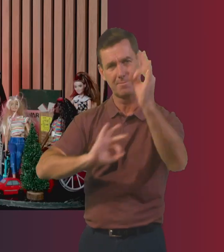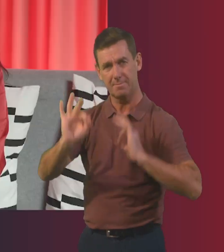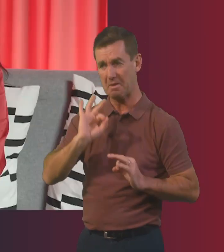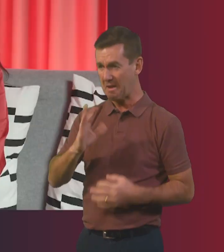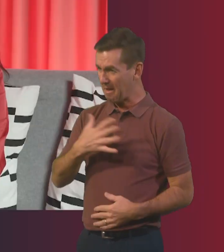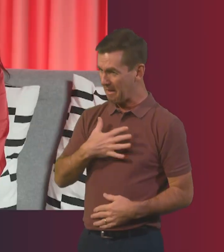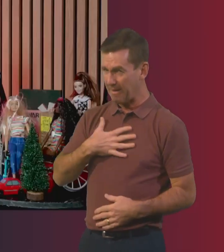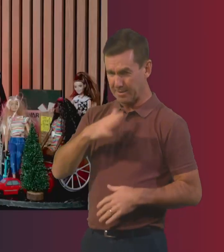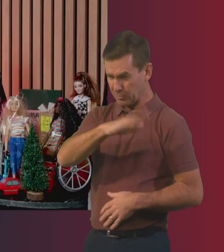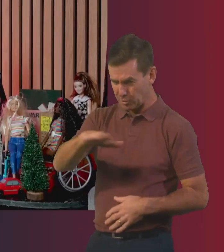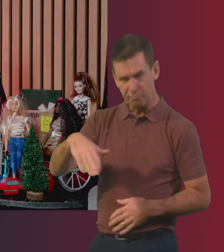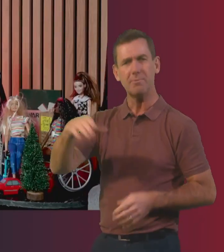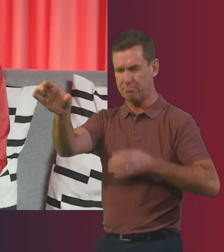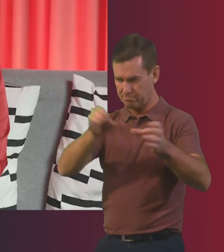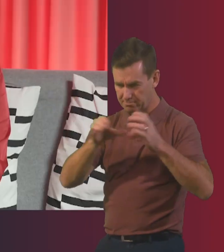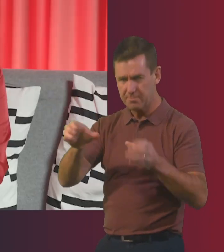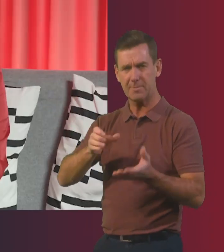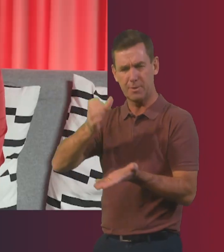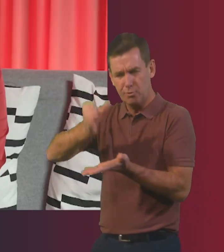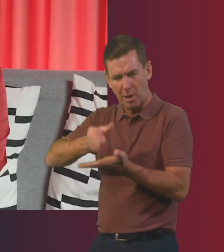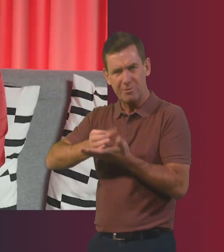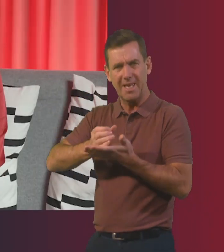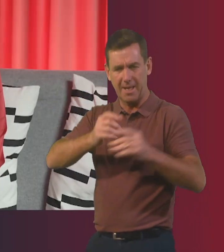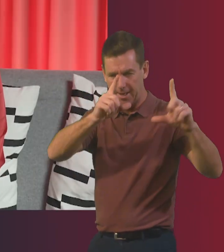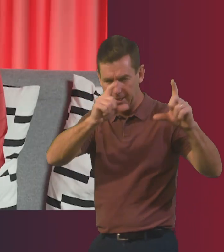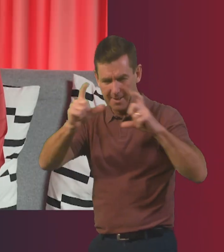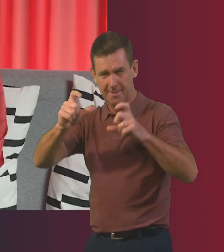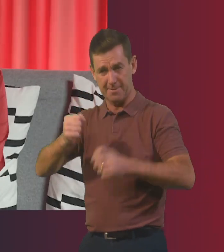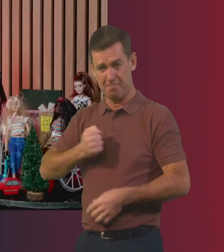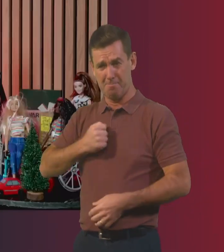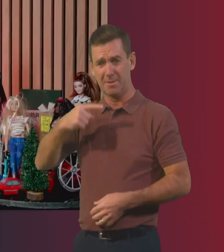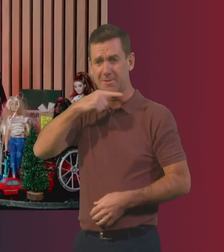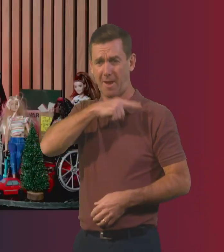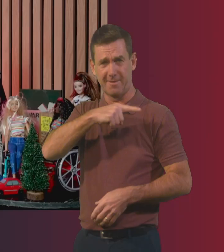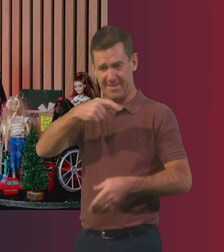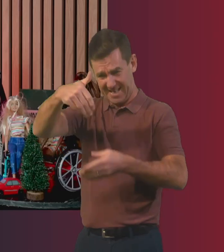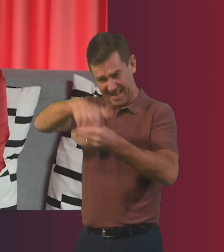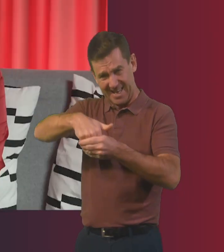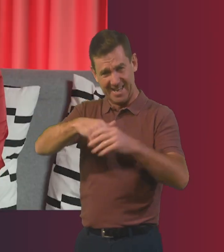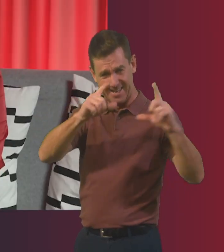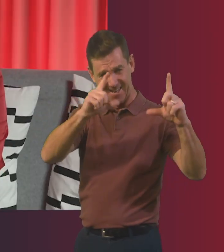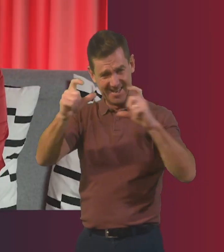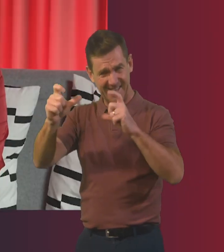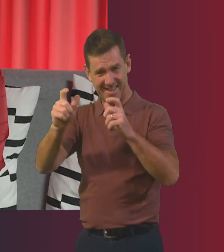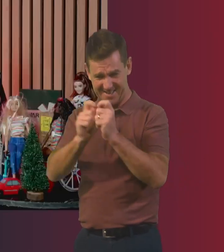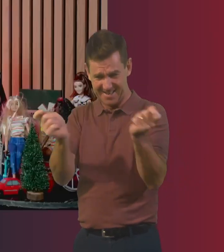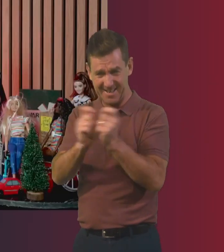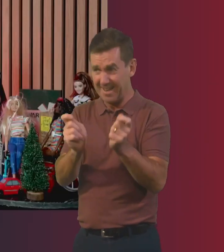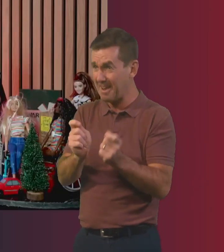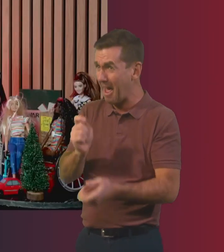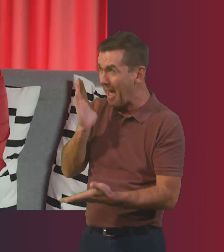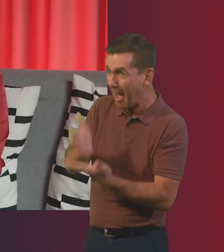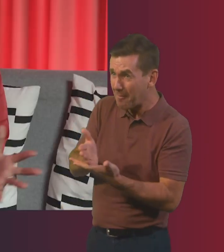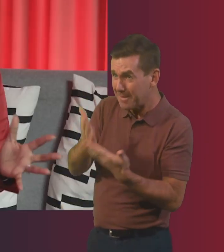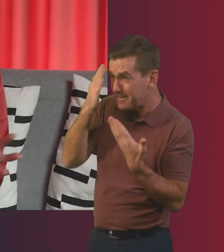Skylarks. Yeah, with Skylarks charity. And in the feature as well, my son's in the feature. I did not know this. Yeah, my son's in the feature as